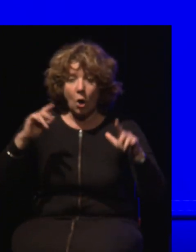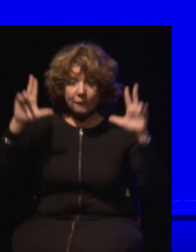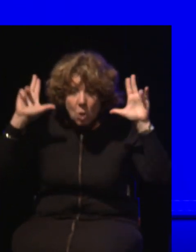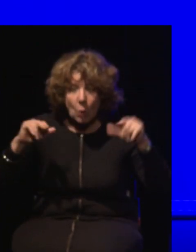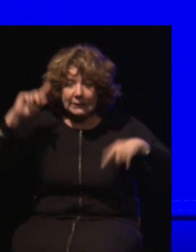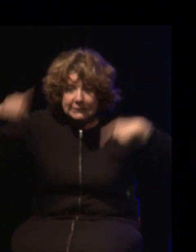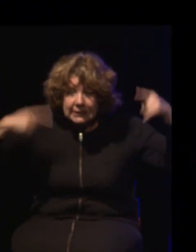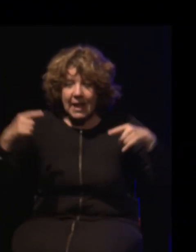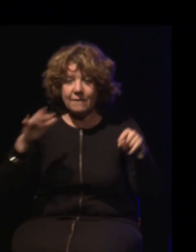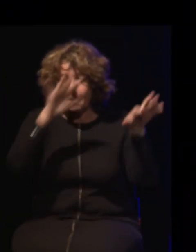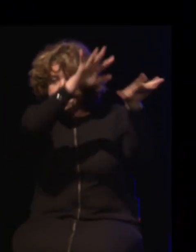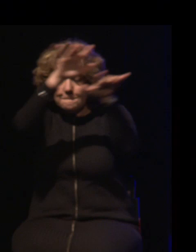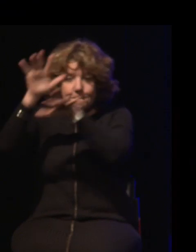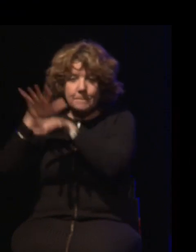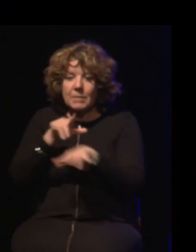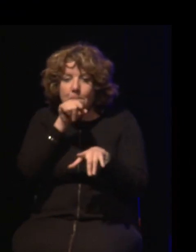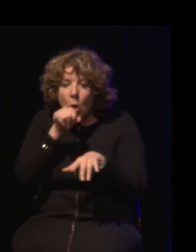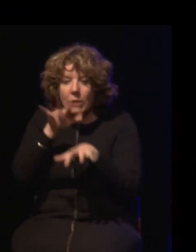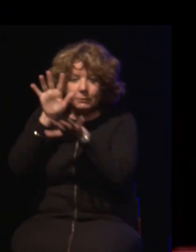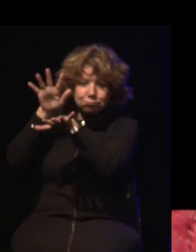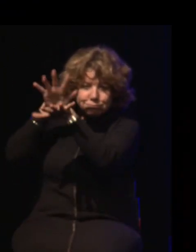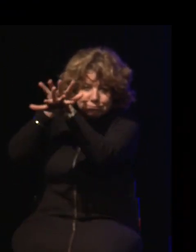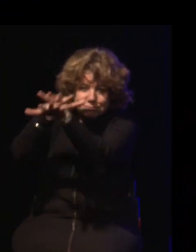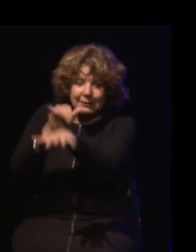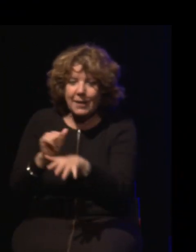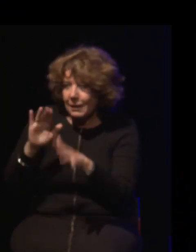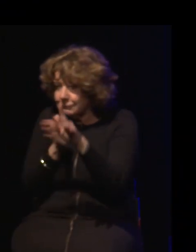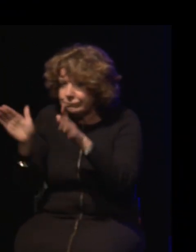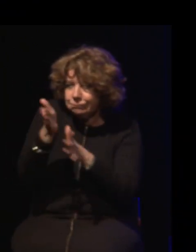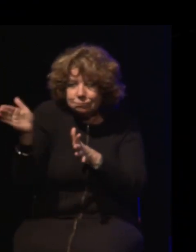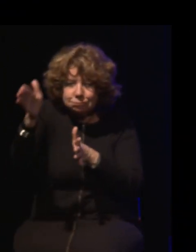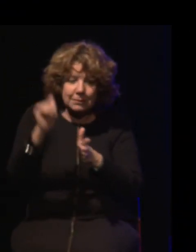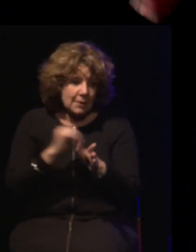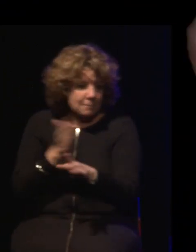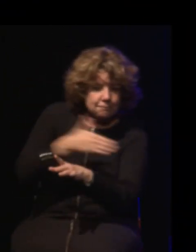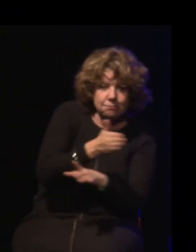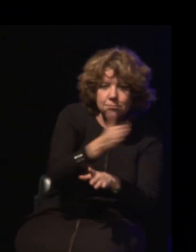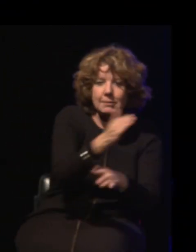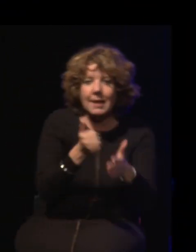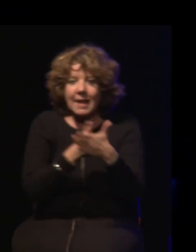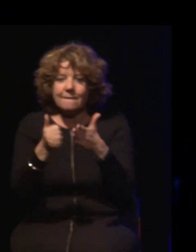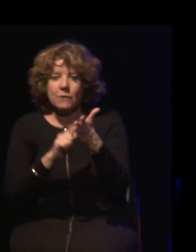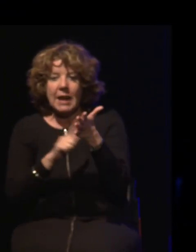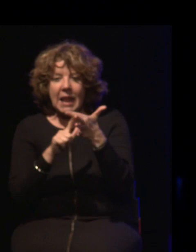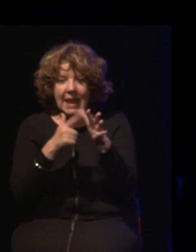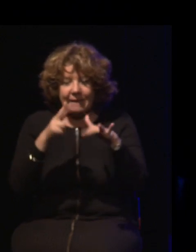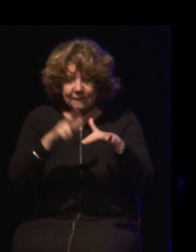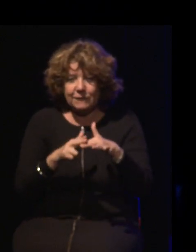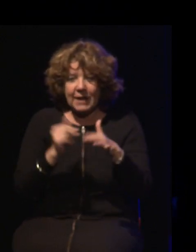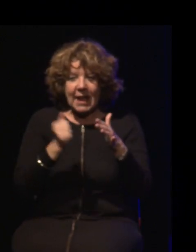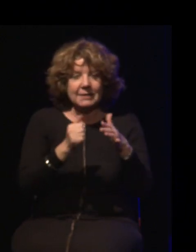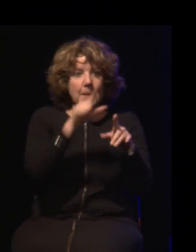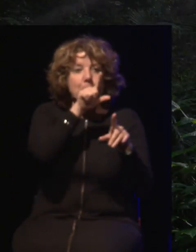everywhere. There is movement everywhere. They're hopping along branches and through the undergrowth. Every leaf seems to have a bird hanging off it.